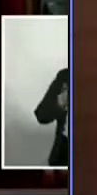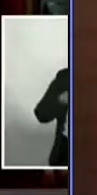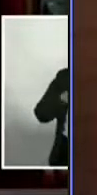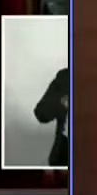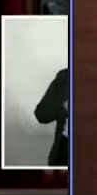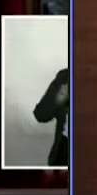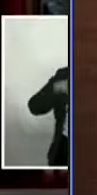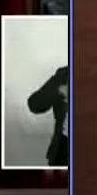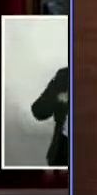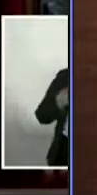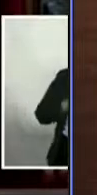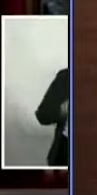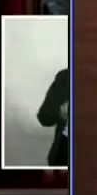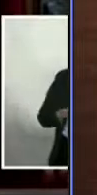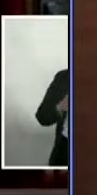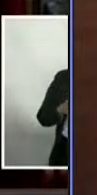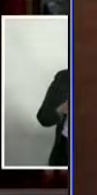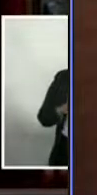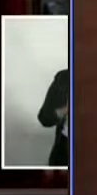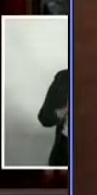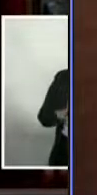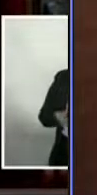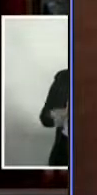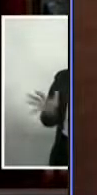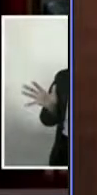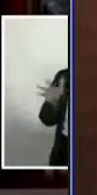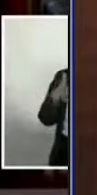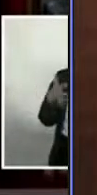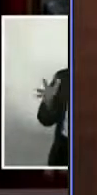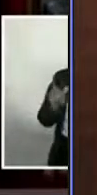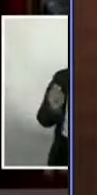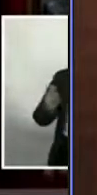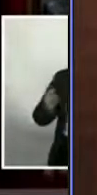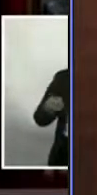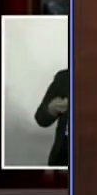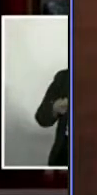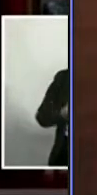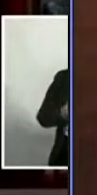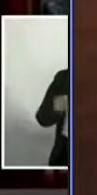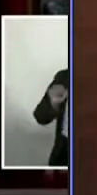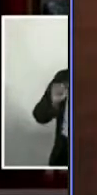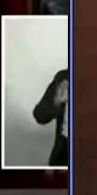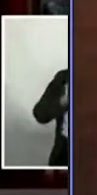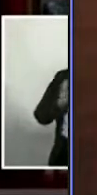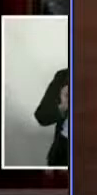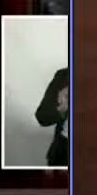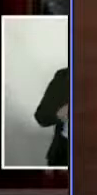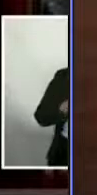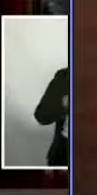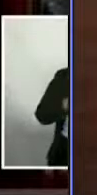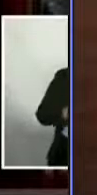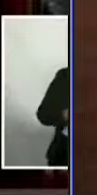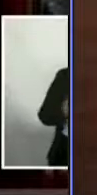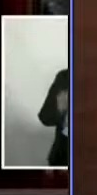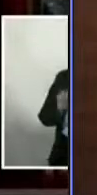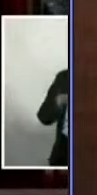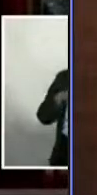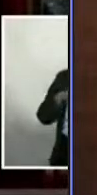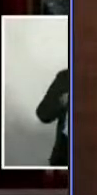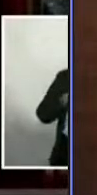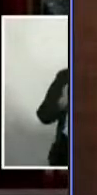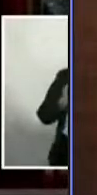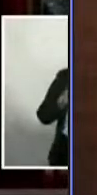environmental planning, climate change management, environmental compliance monitoring and enforcement, environmental quality